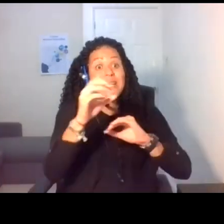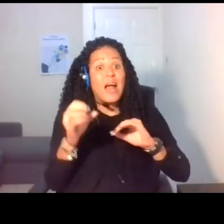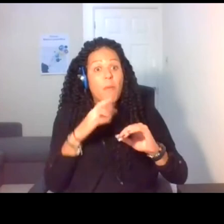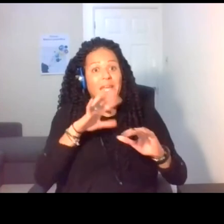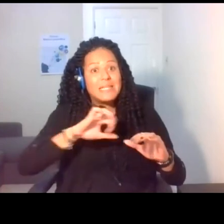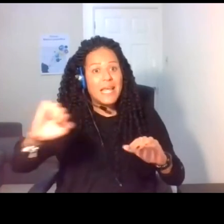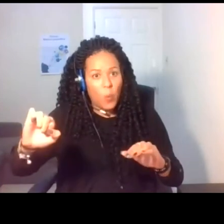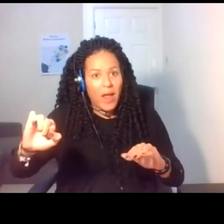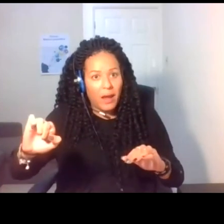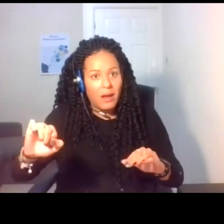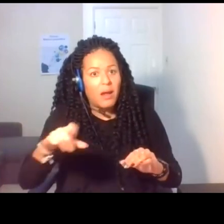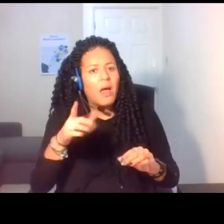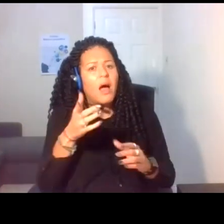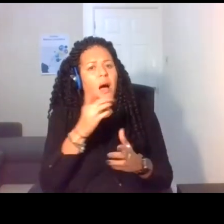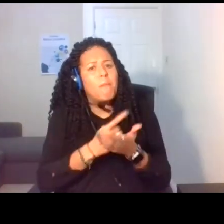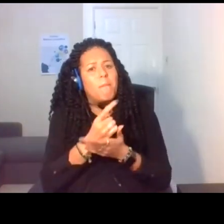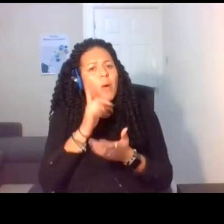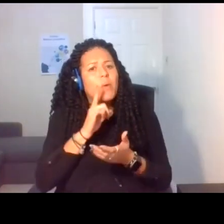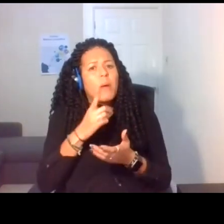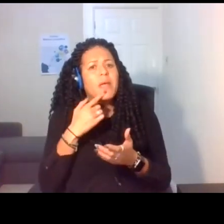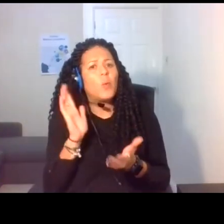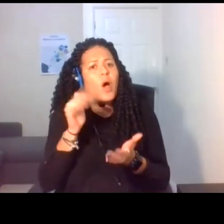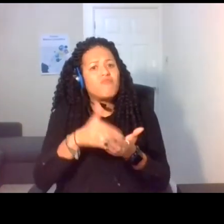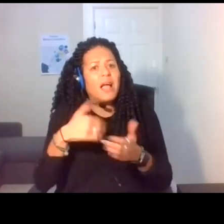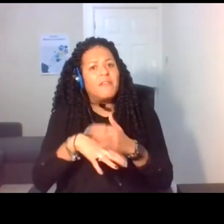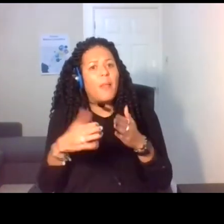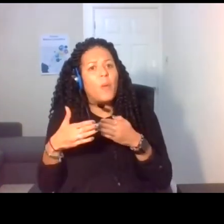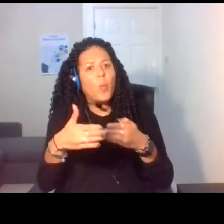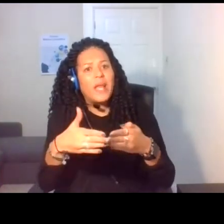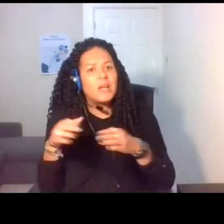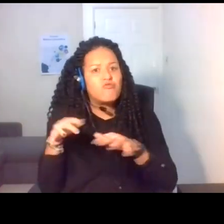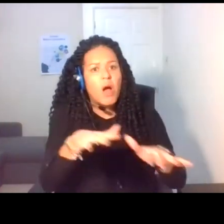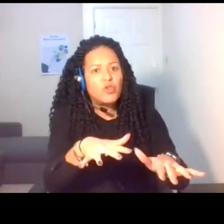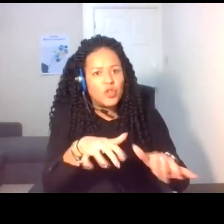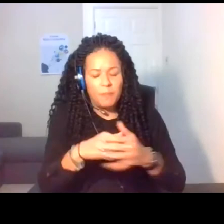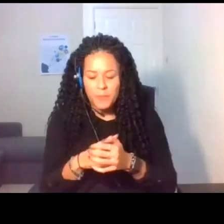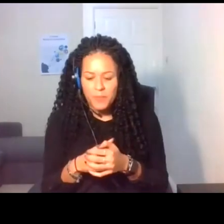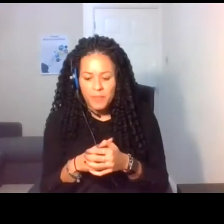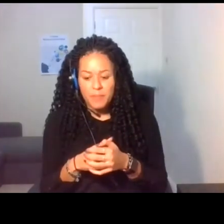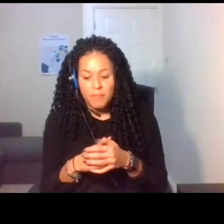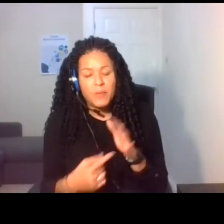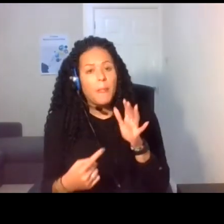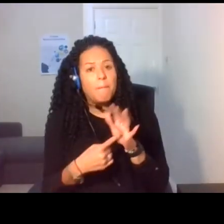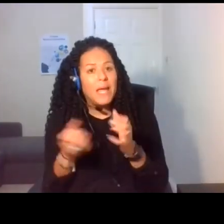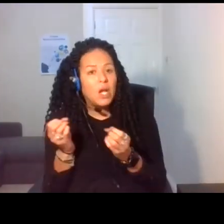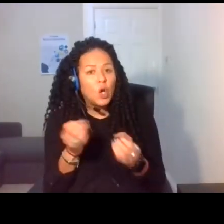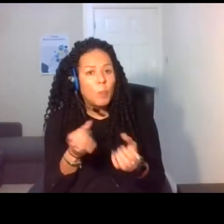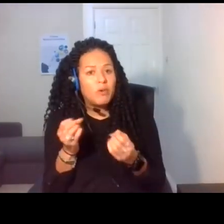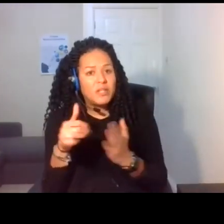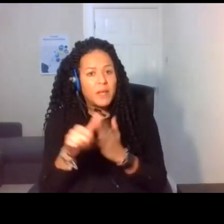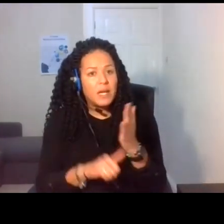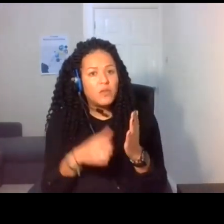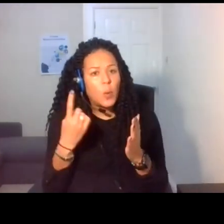about the women who came in the Windrush. And the main contributor for our list